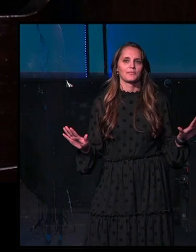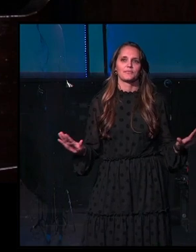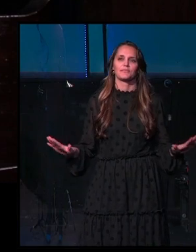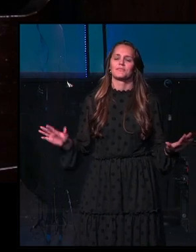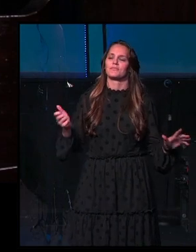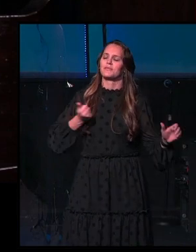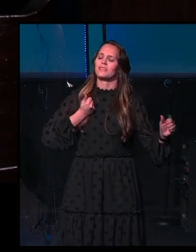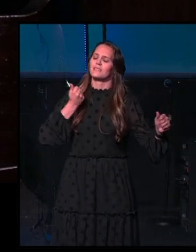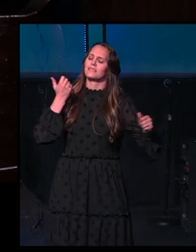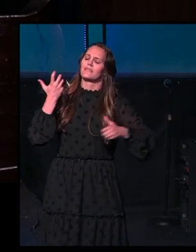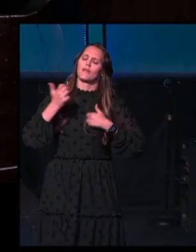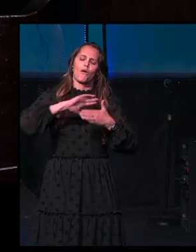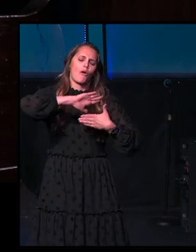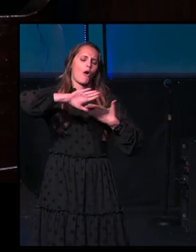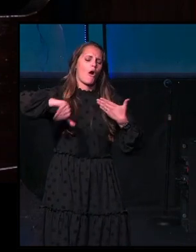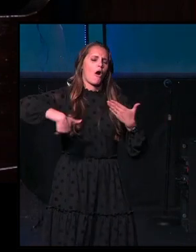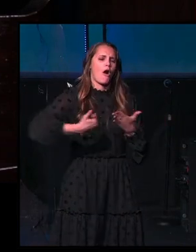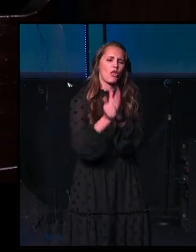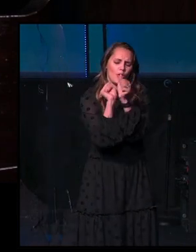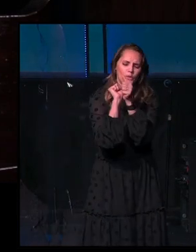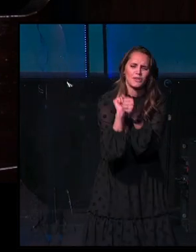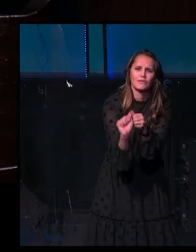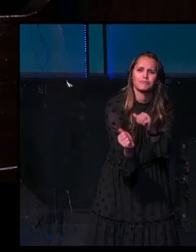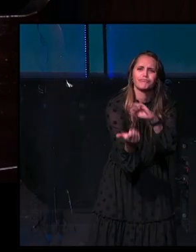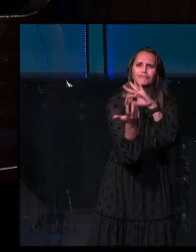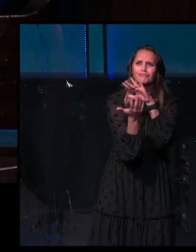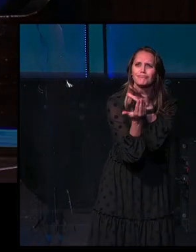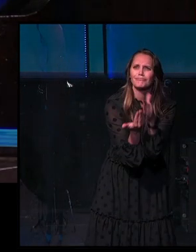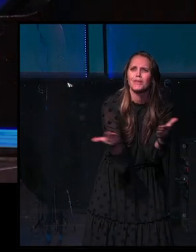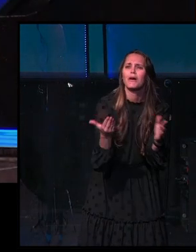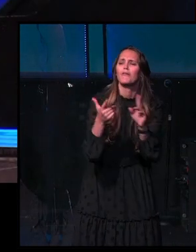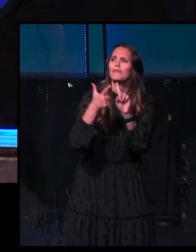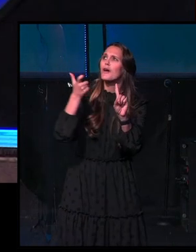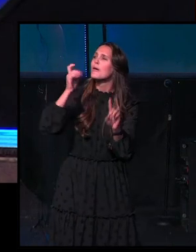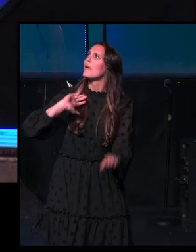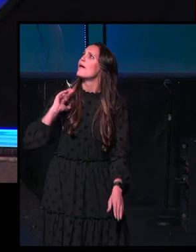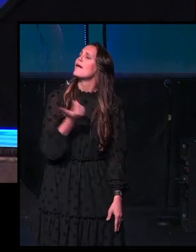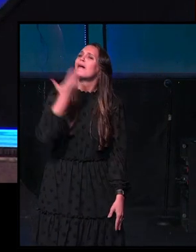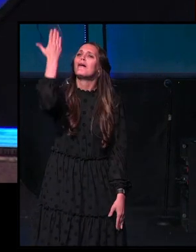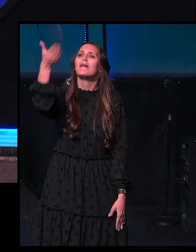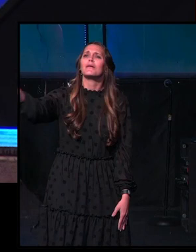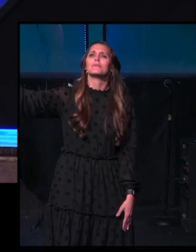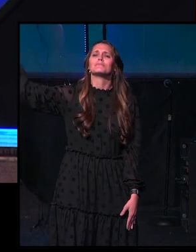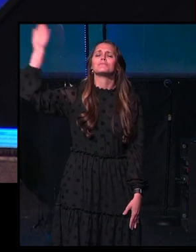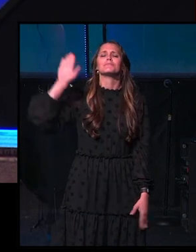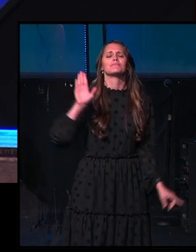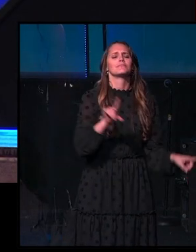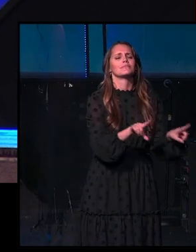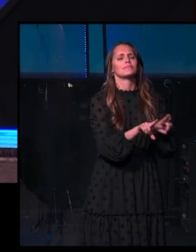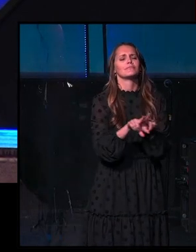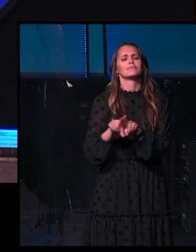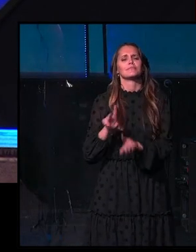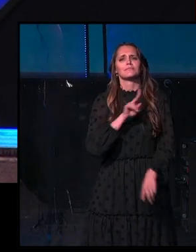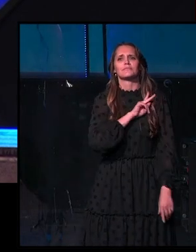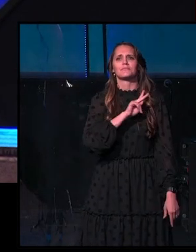Sing All Creatures. All creatures of our God and